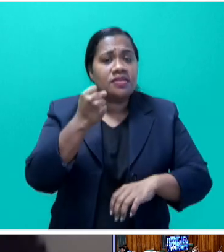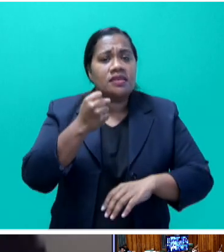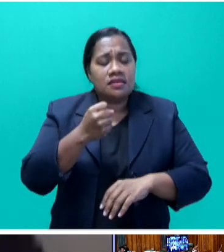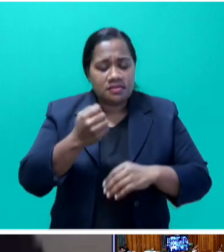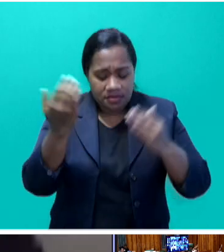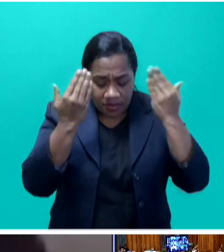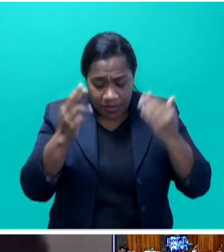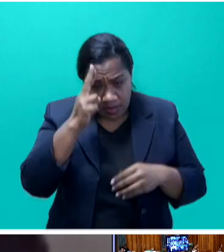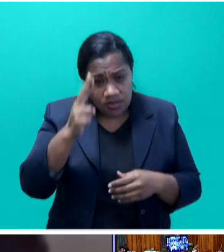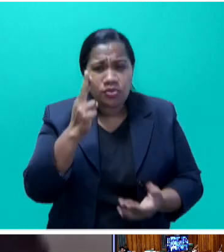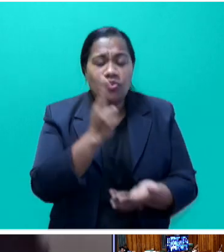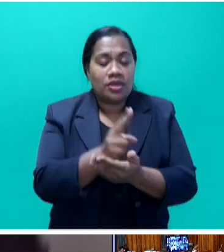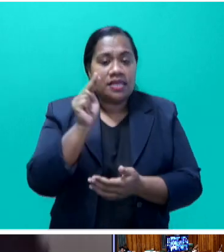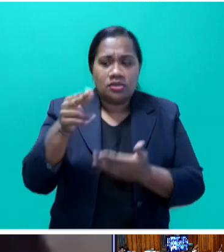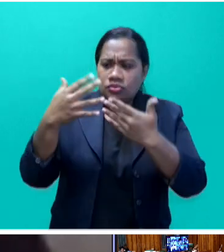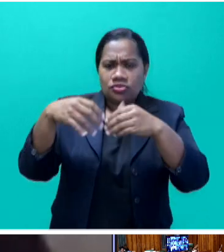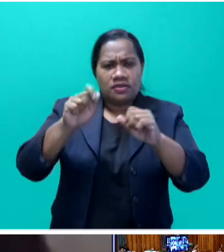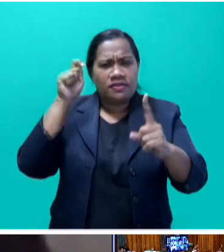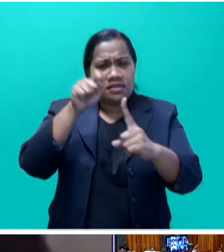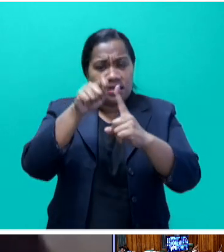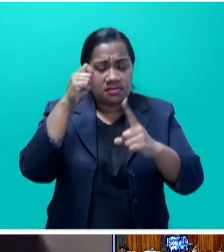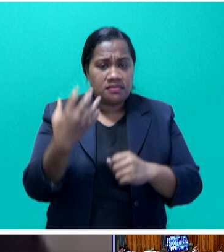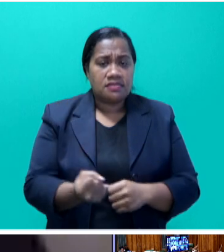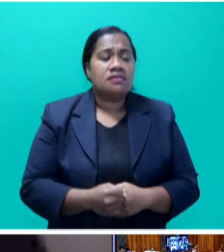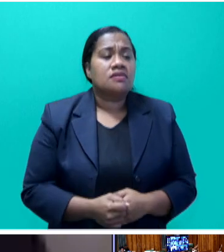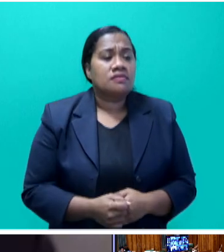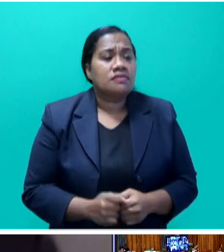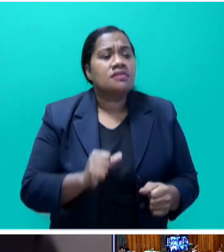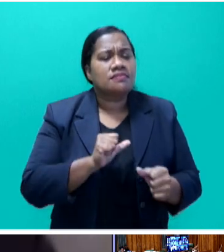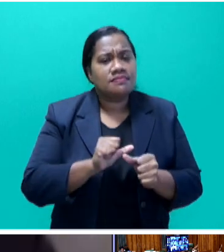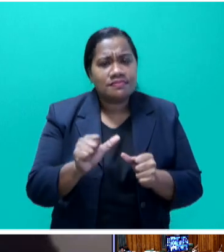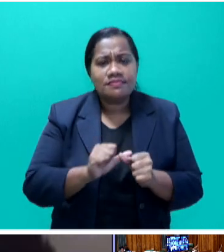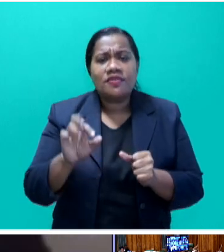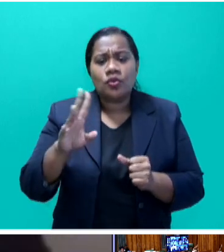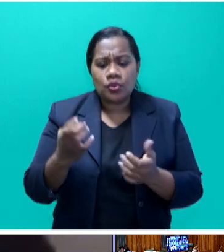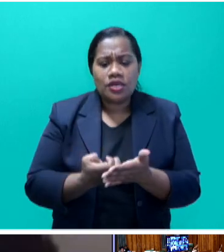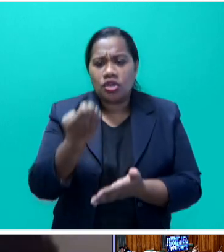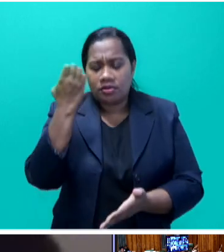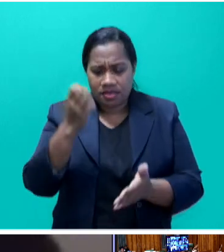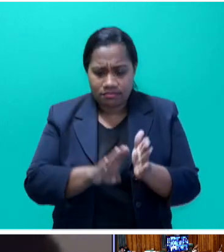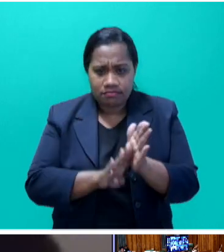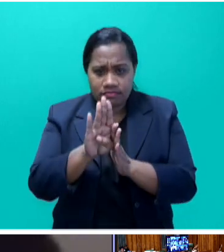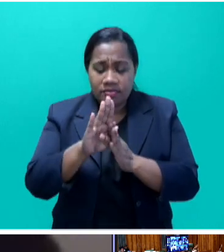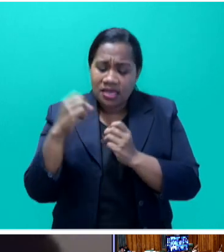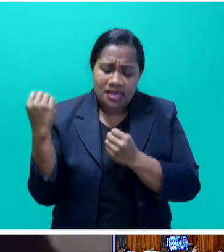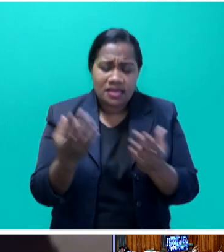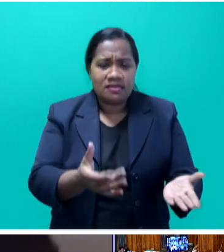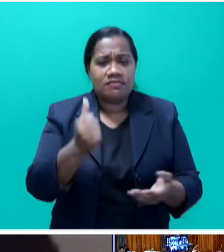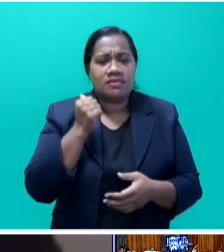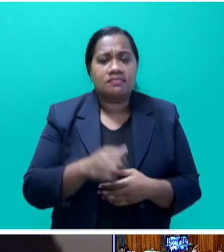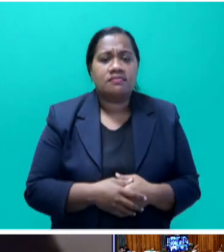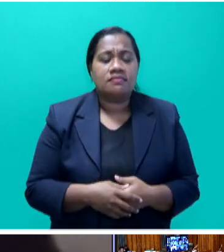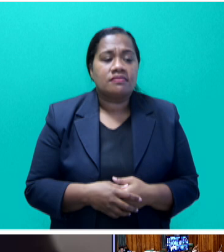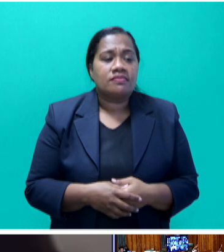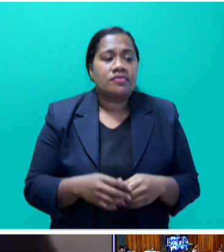to achieve the targets set to put us on a better footing for economic recovery and to give back to our citizens the ability